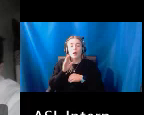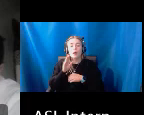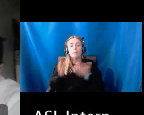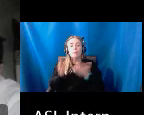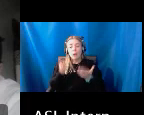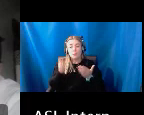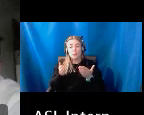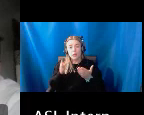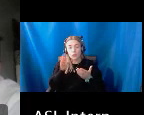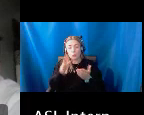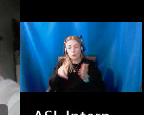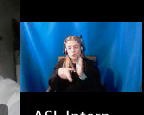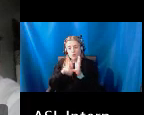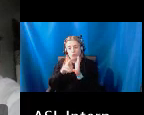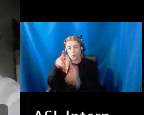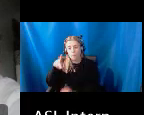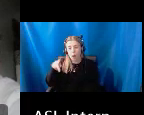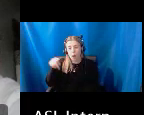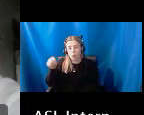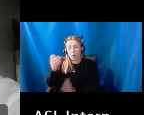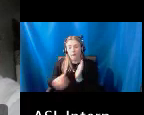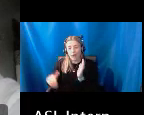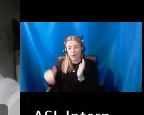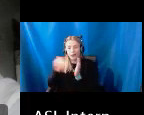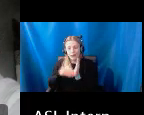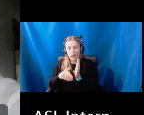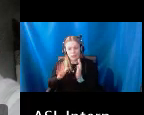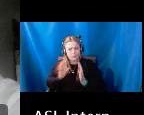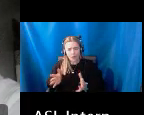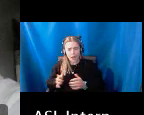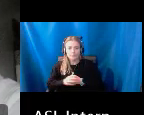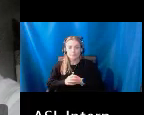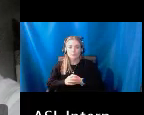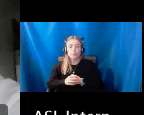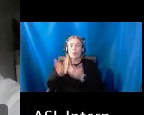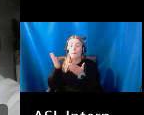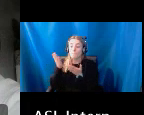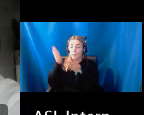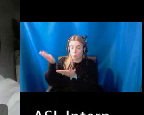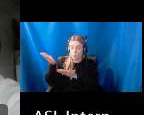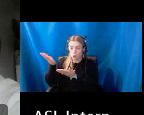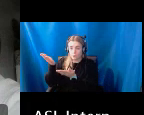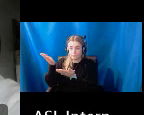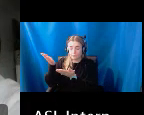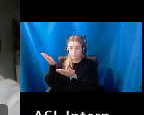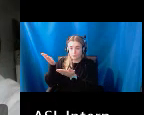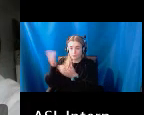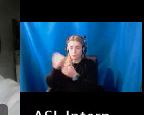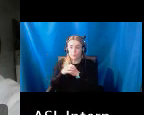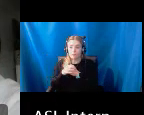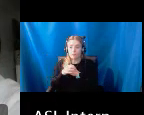presentation again, which is totally okay. So the proposal and researching, how to complete this